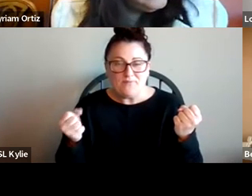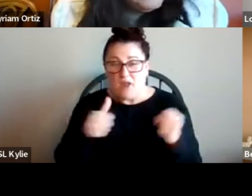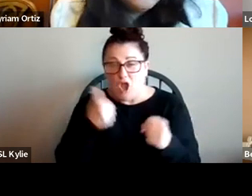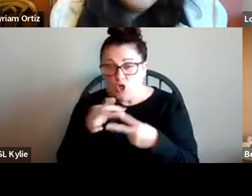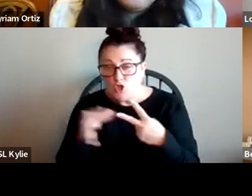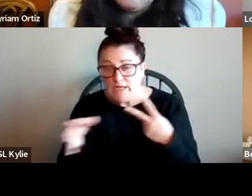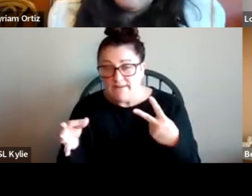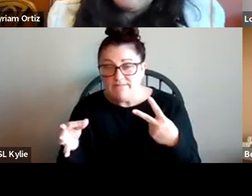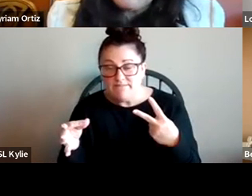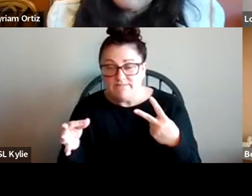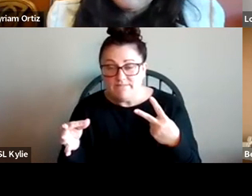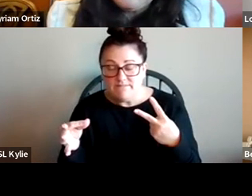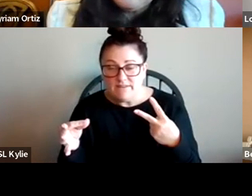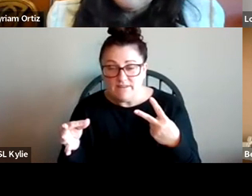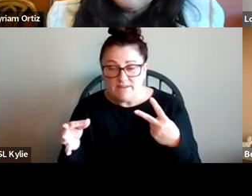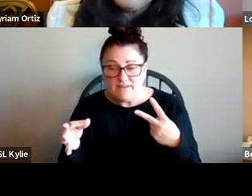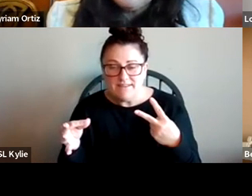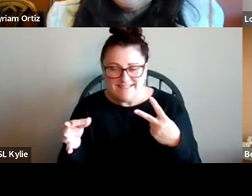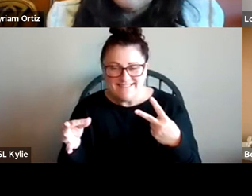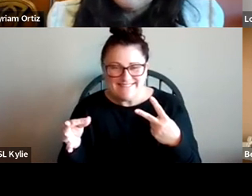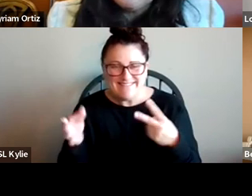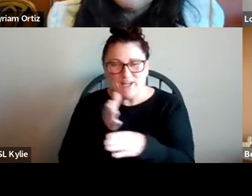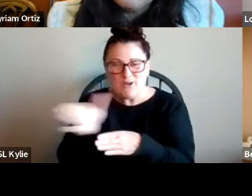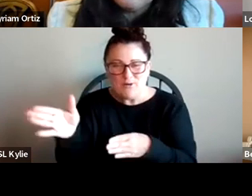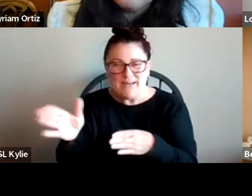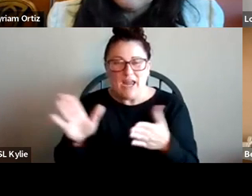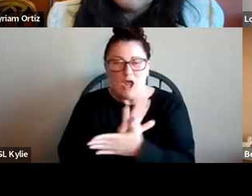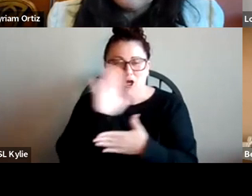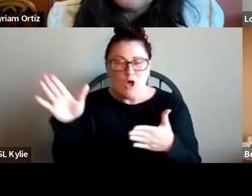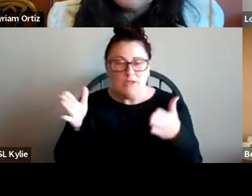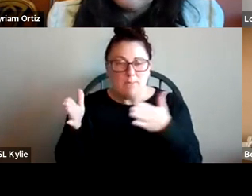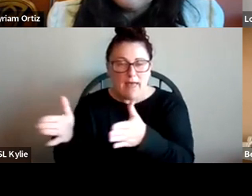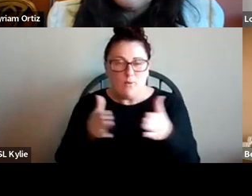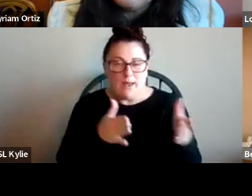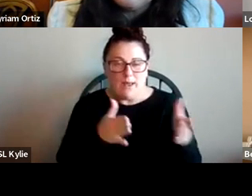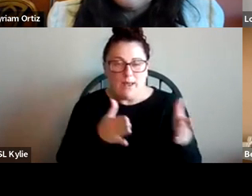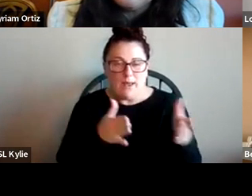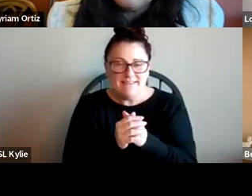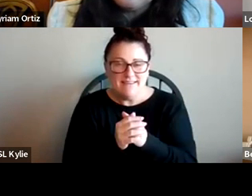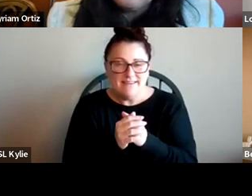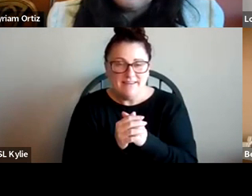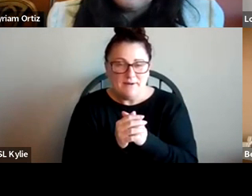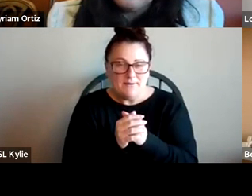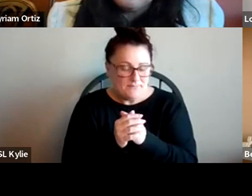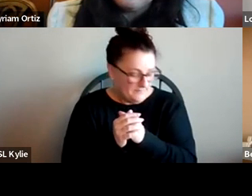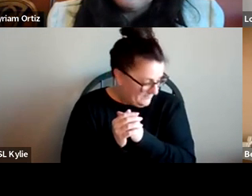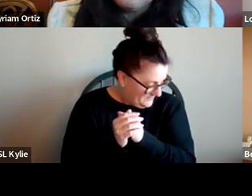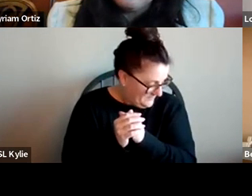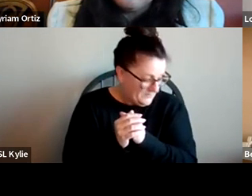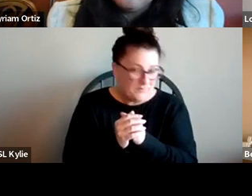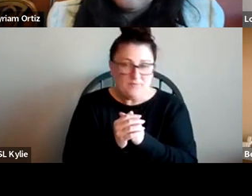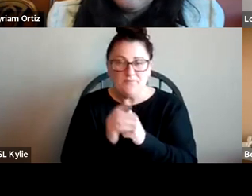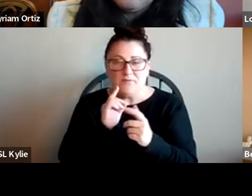alternative career and college pathways, and we tailor